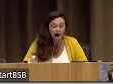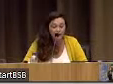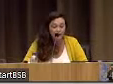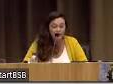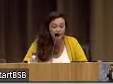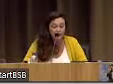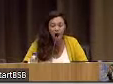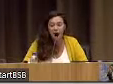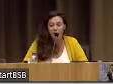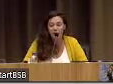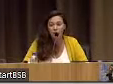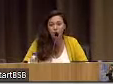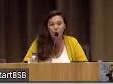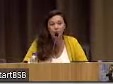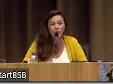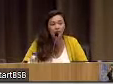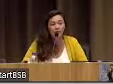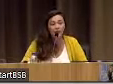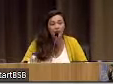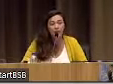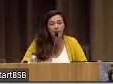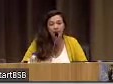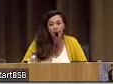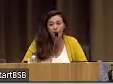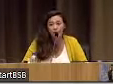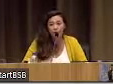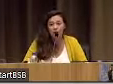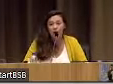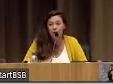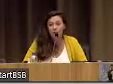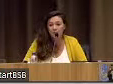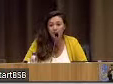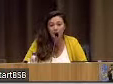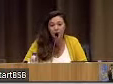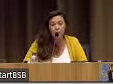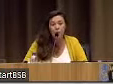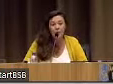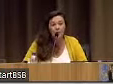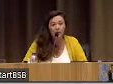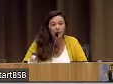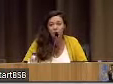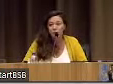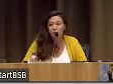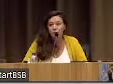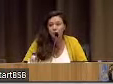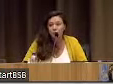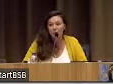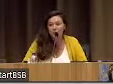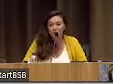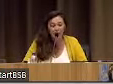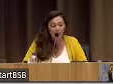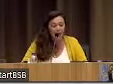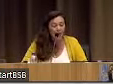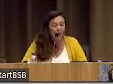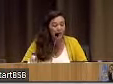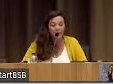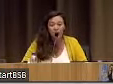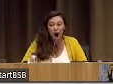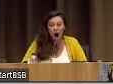regulation and definition of limits and rules in the use of IA. For technology, there are no